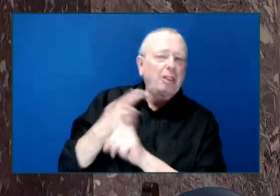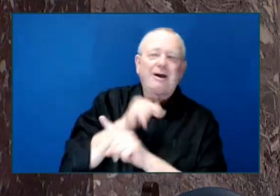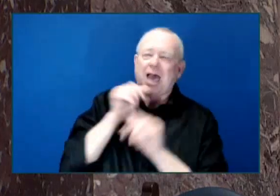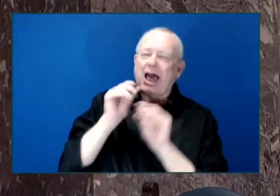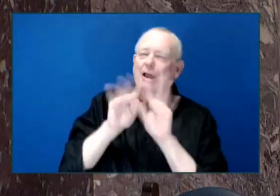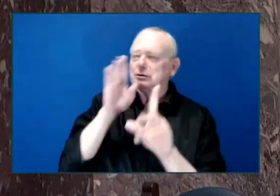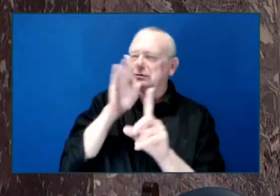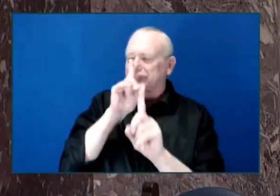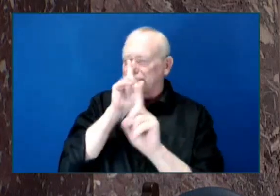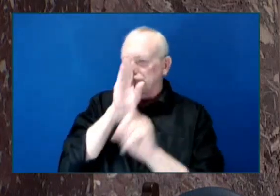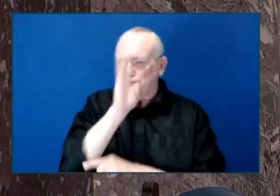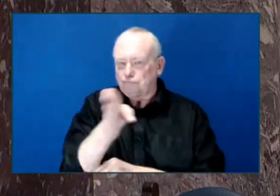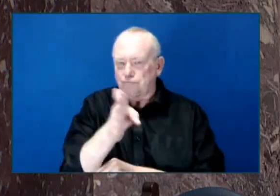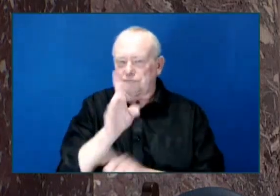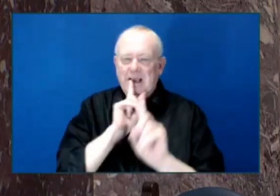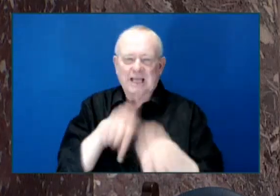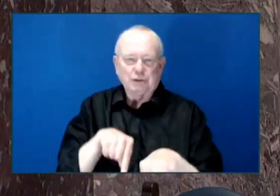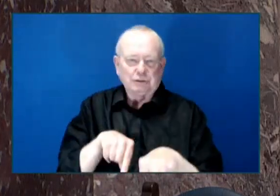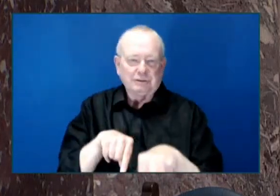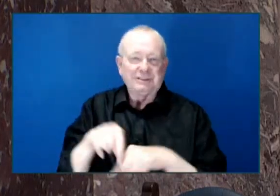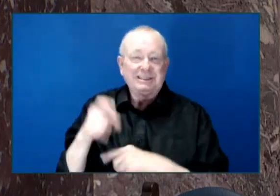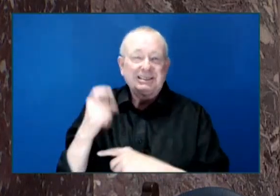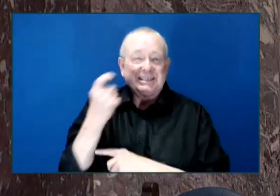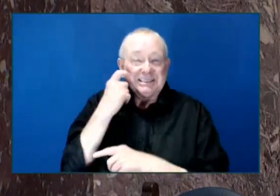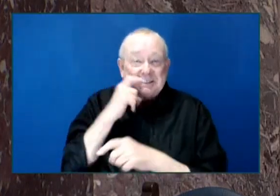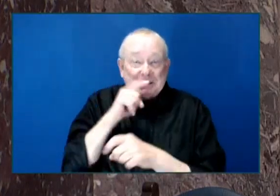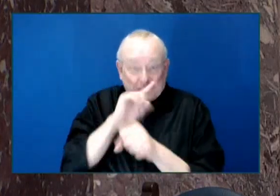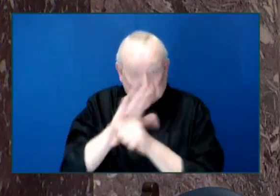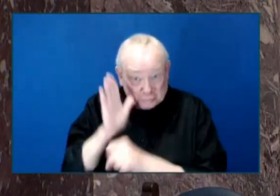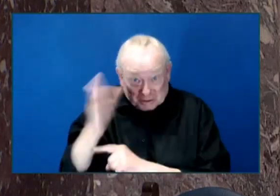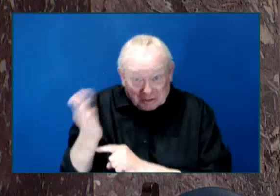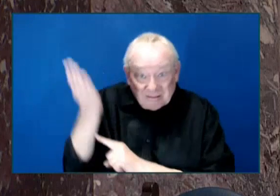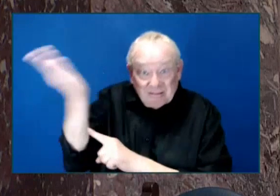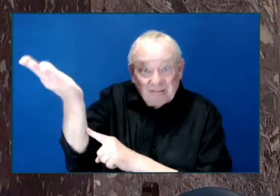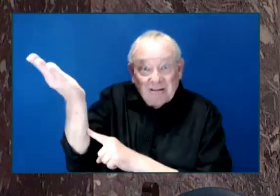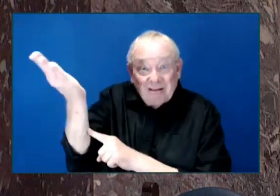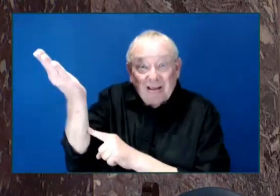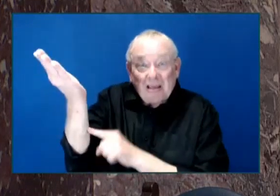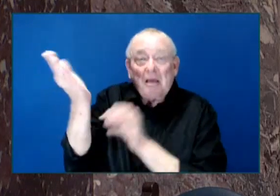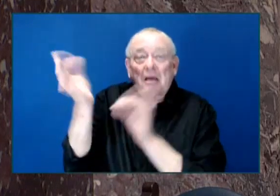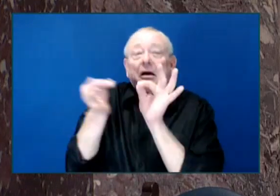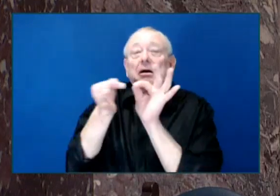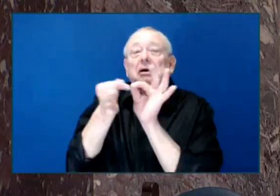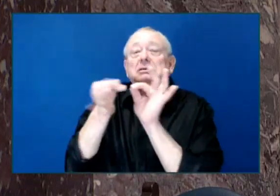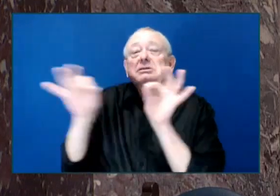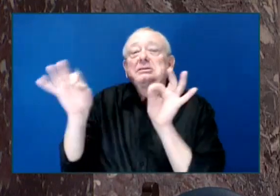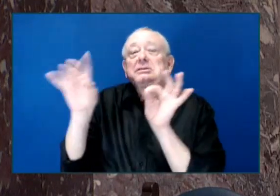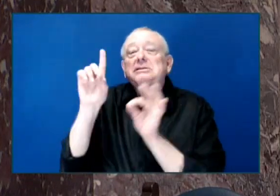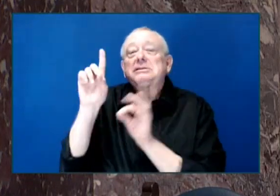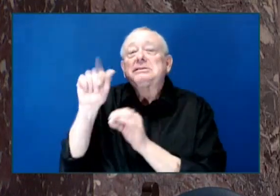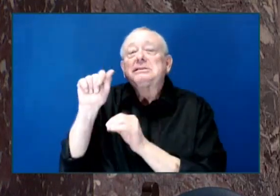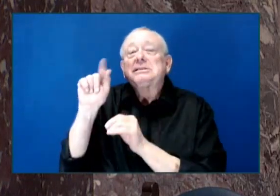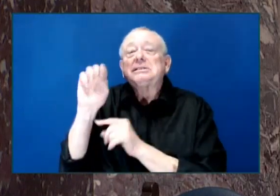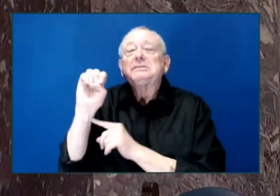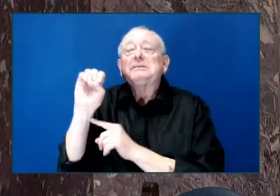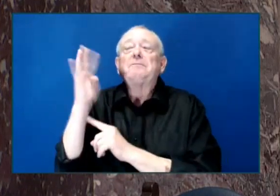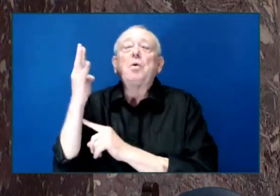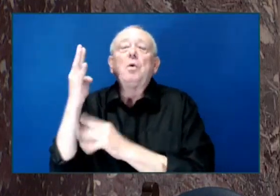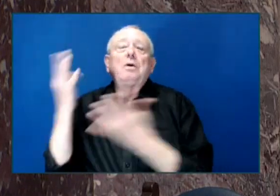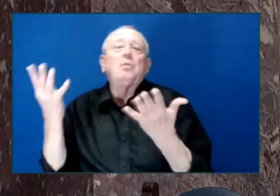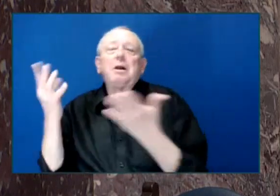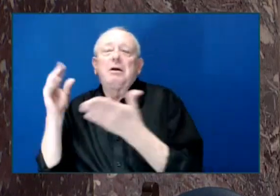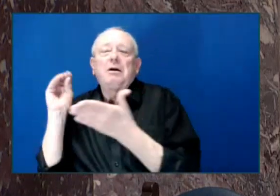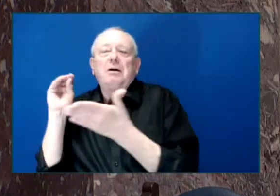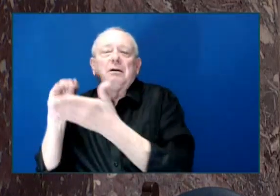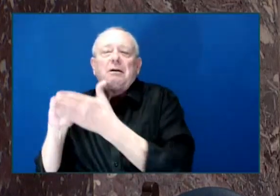to tabling it in this House. The problem is he wouldn't give a date. Well, it's pretty simple. We have 4 sitting days after today left, and